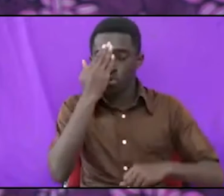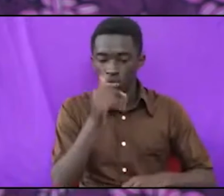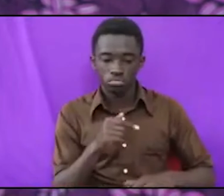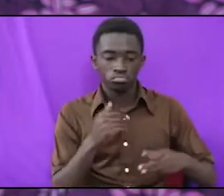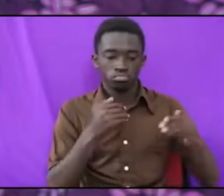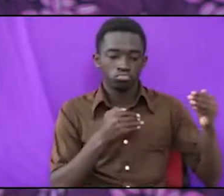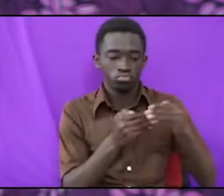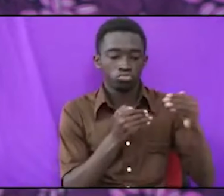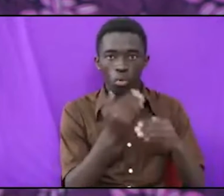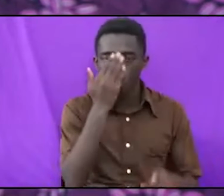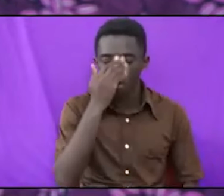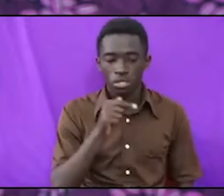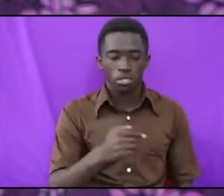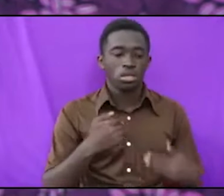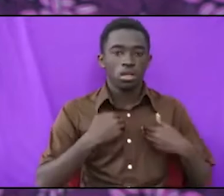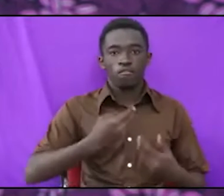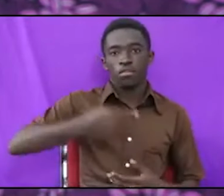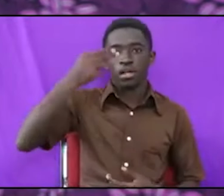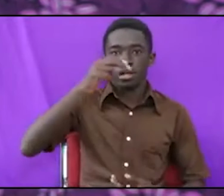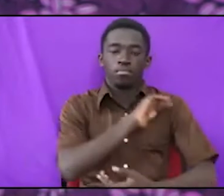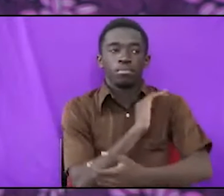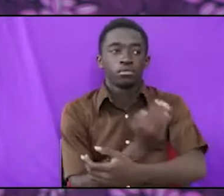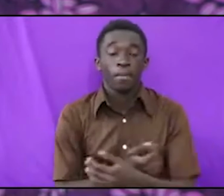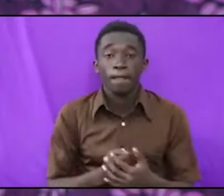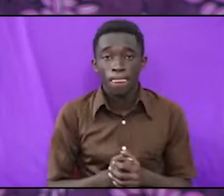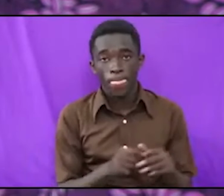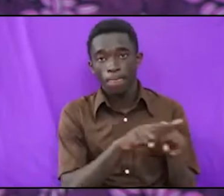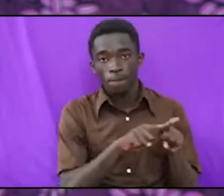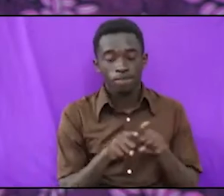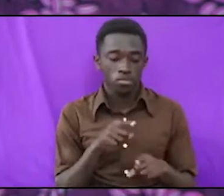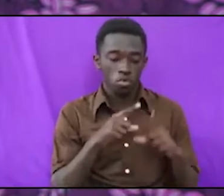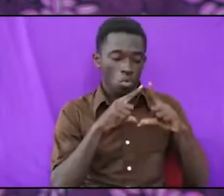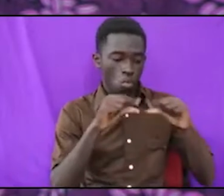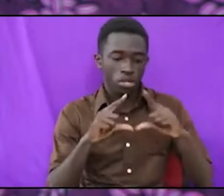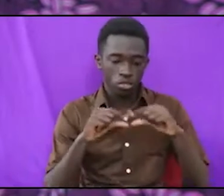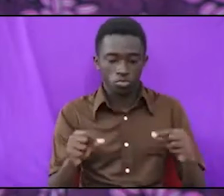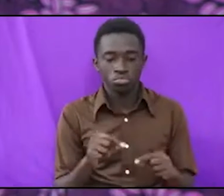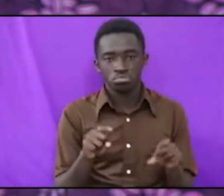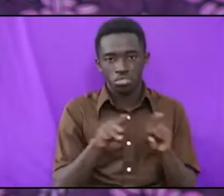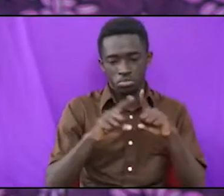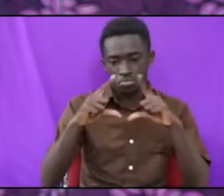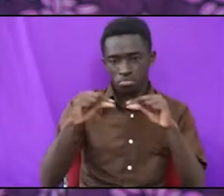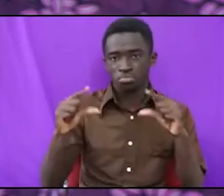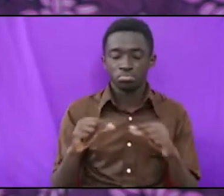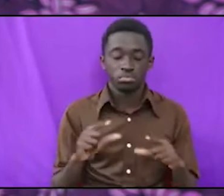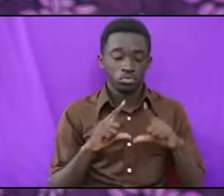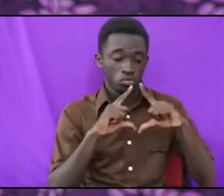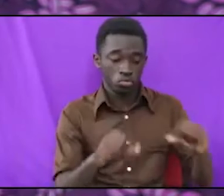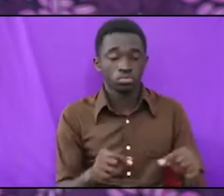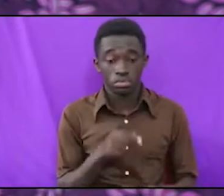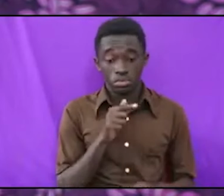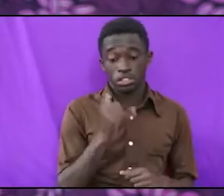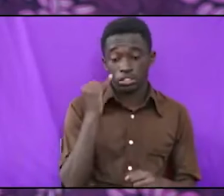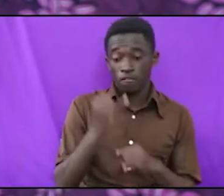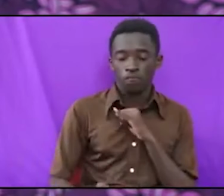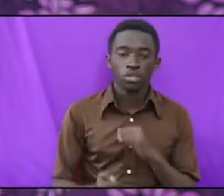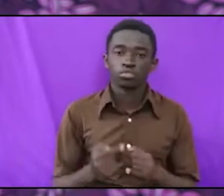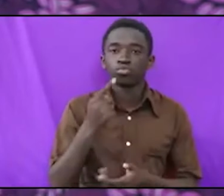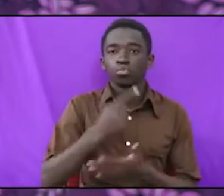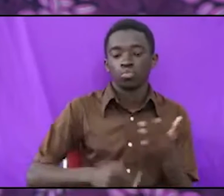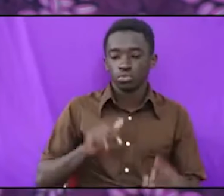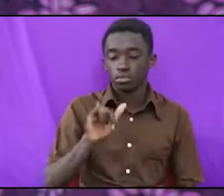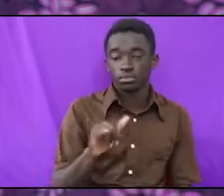high in power. But he tells him the same message that Nebuchadnezzar got, and he tells him, finally, this is what it is.